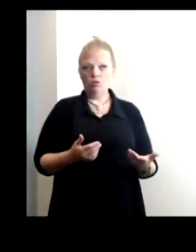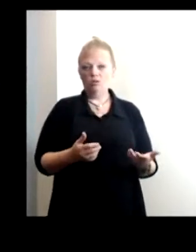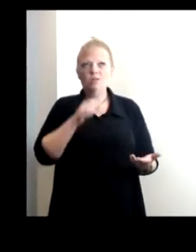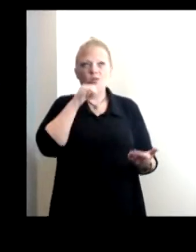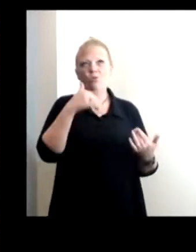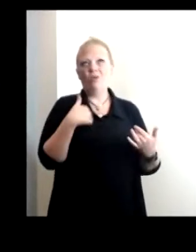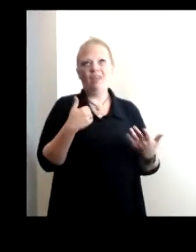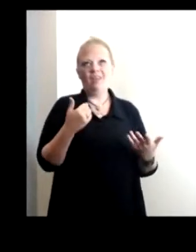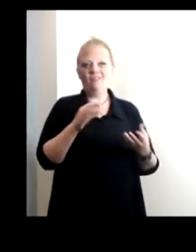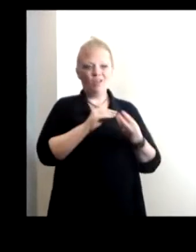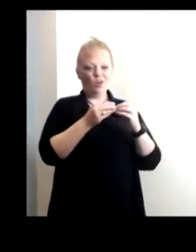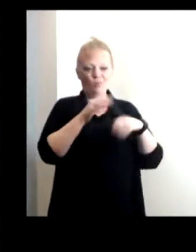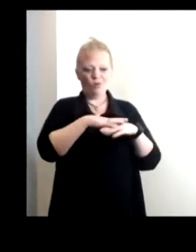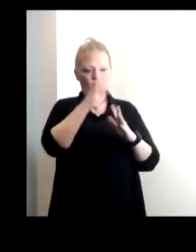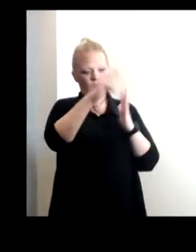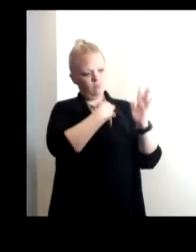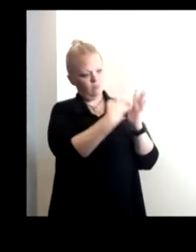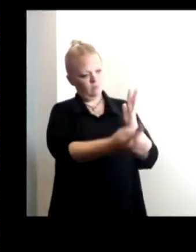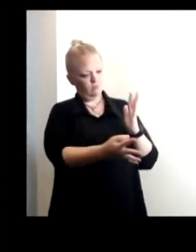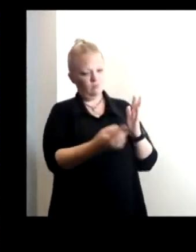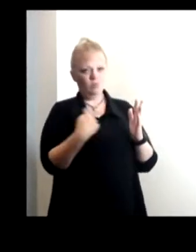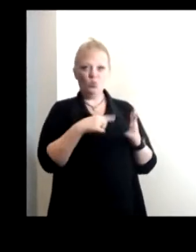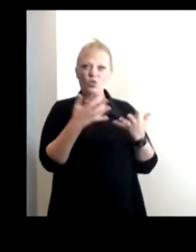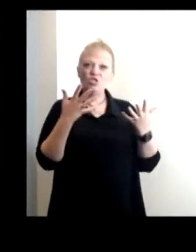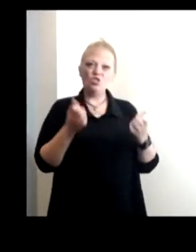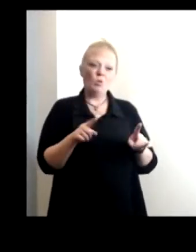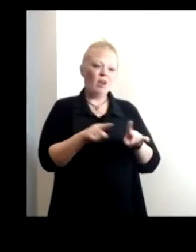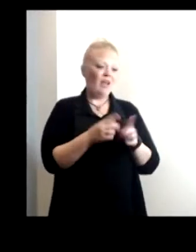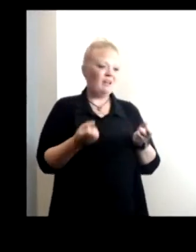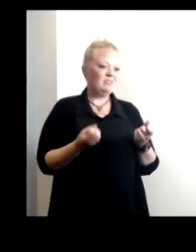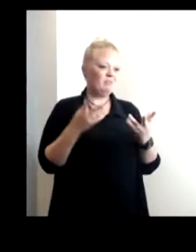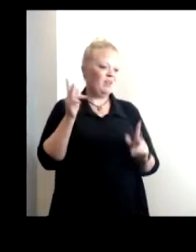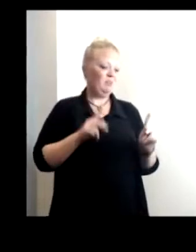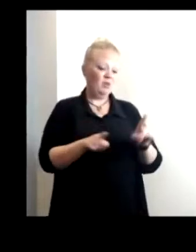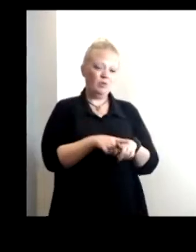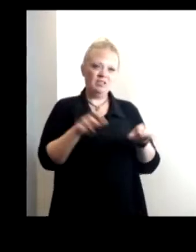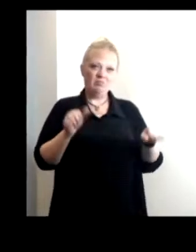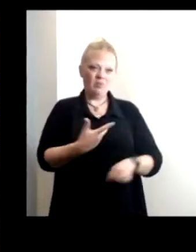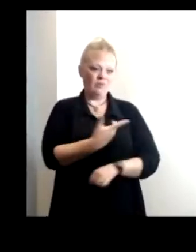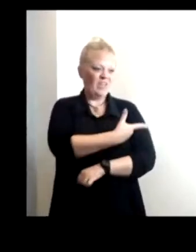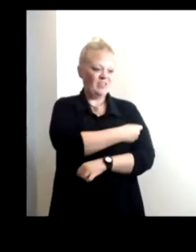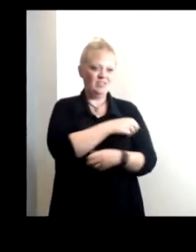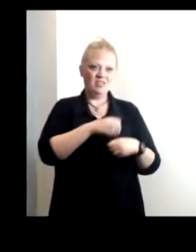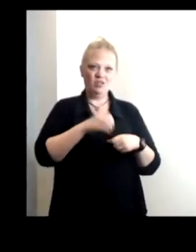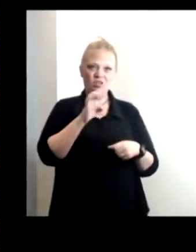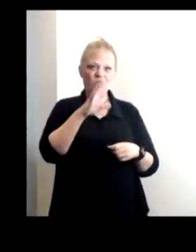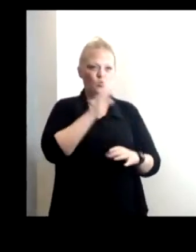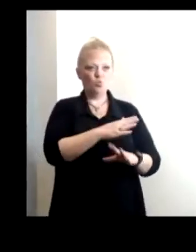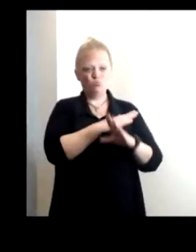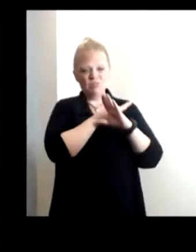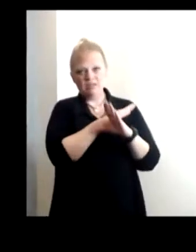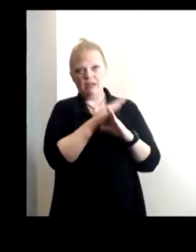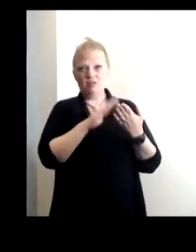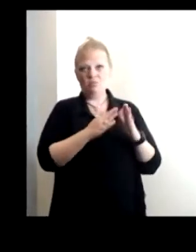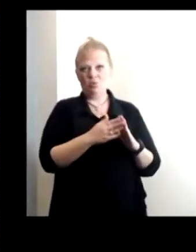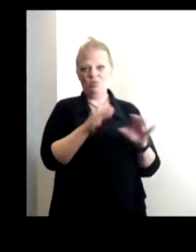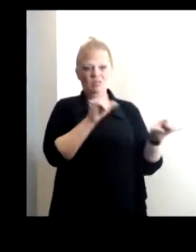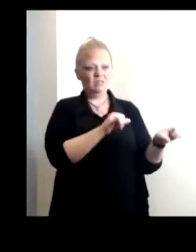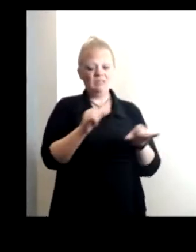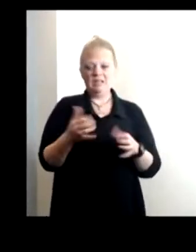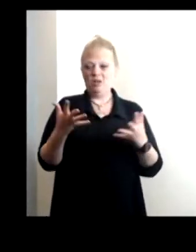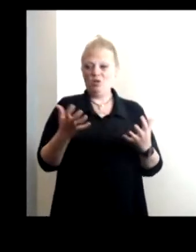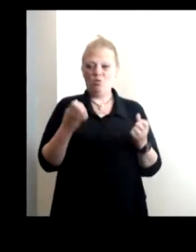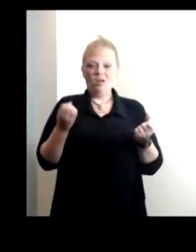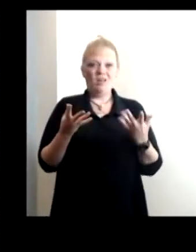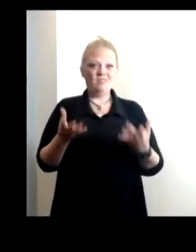a number on a metric other than we want to get as many people as possible vaccinated in Erie County to protect our community. The same, we want to get as